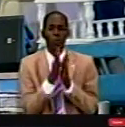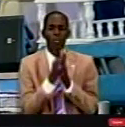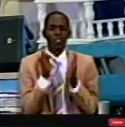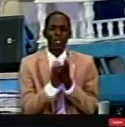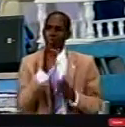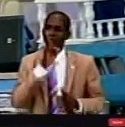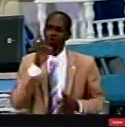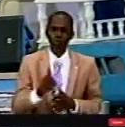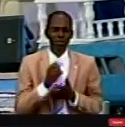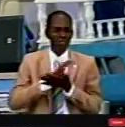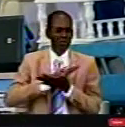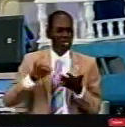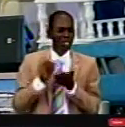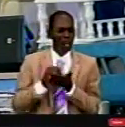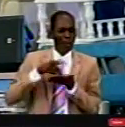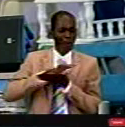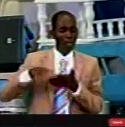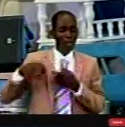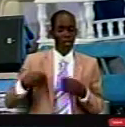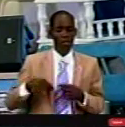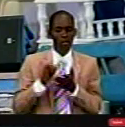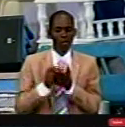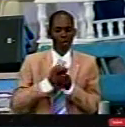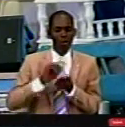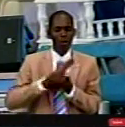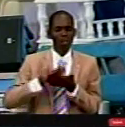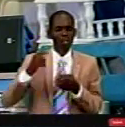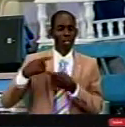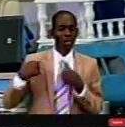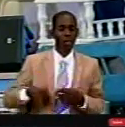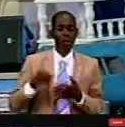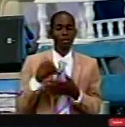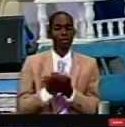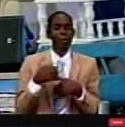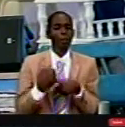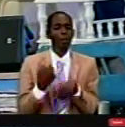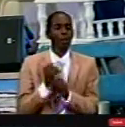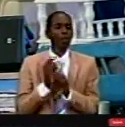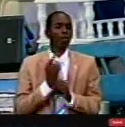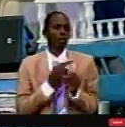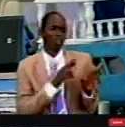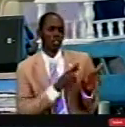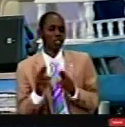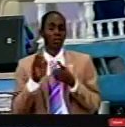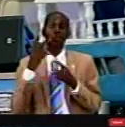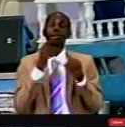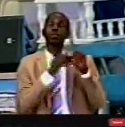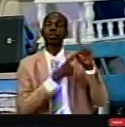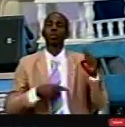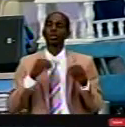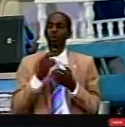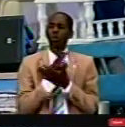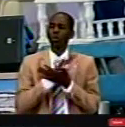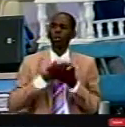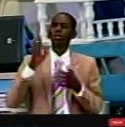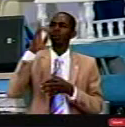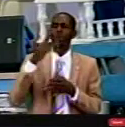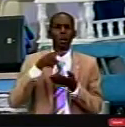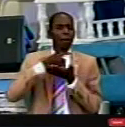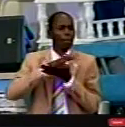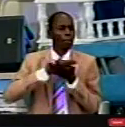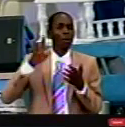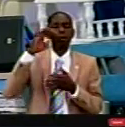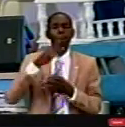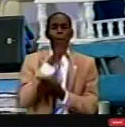the poaches the heart and makes us ready to see the Lord the holy God the pure God the perfect God will not find out